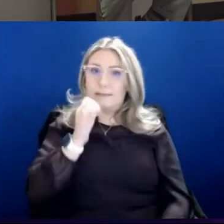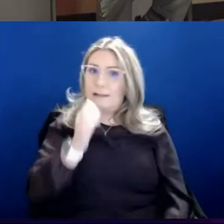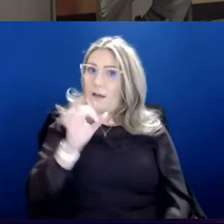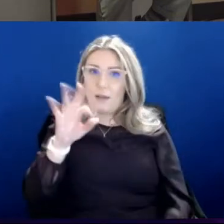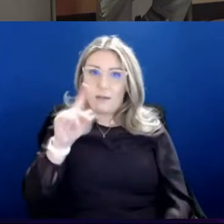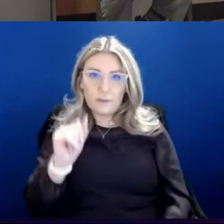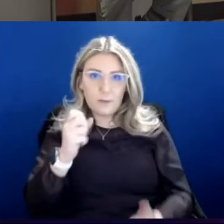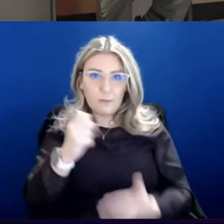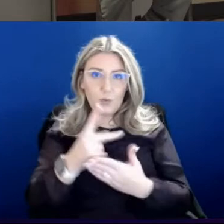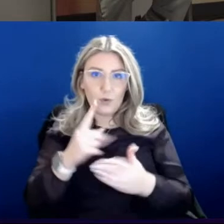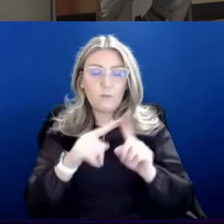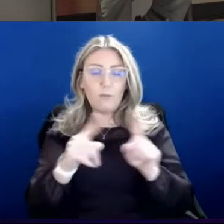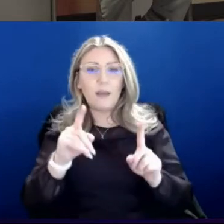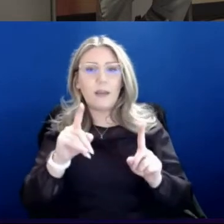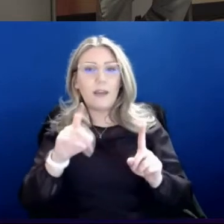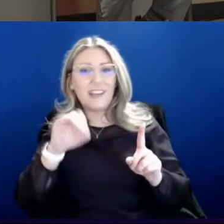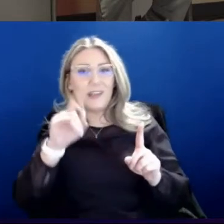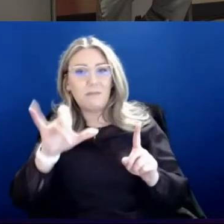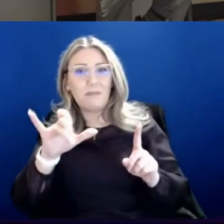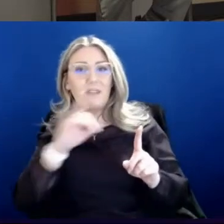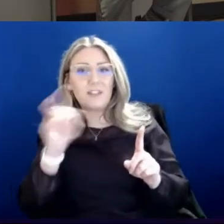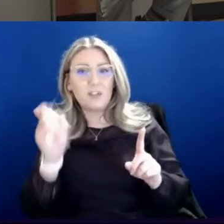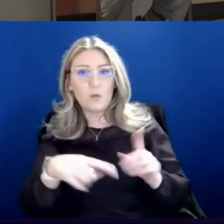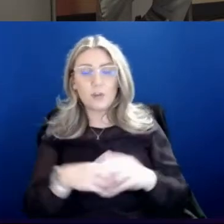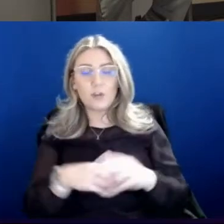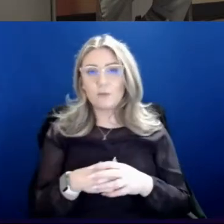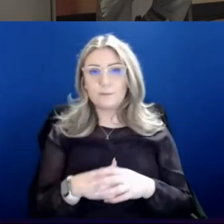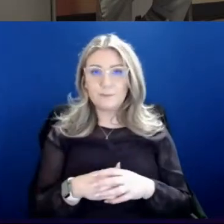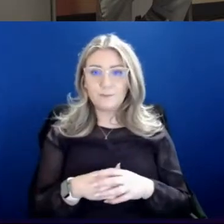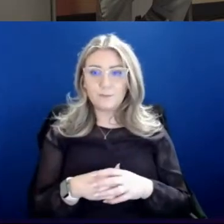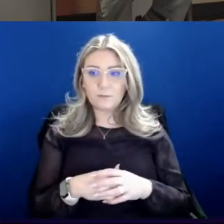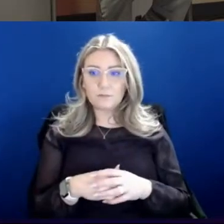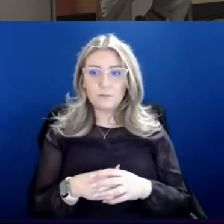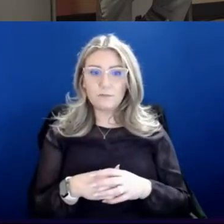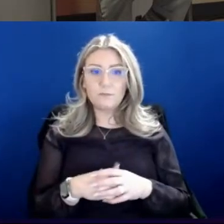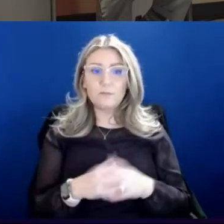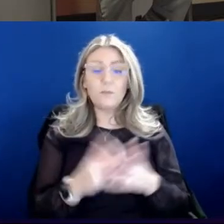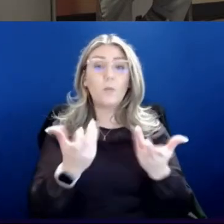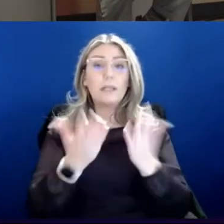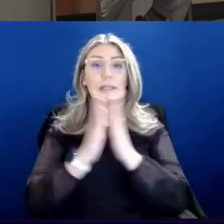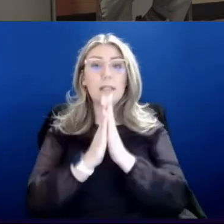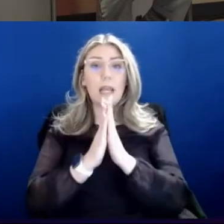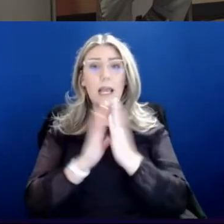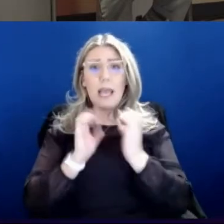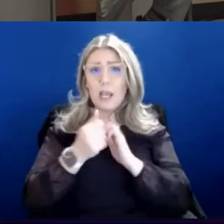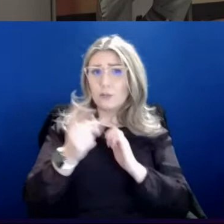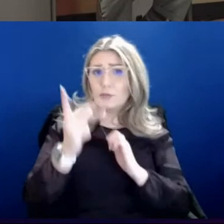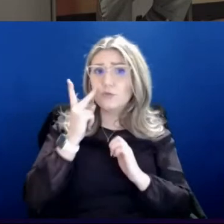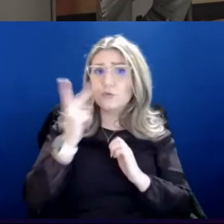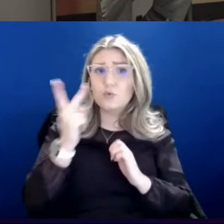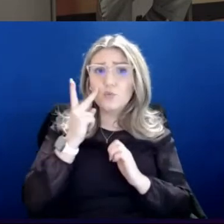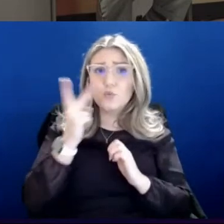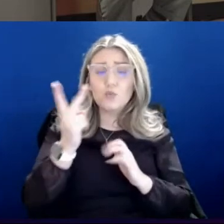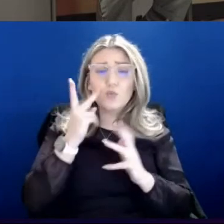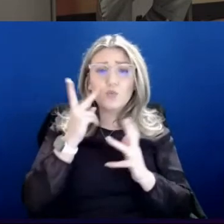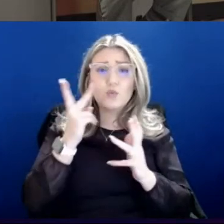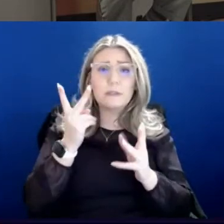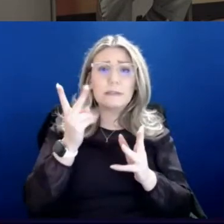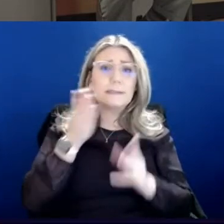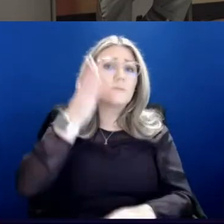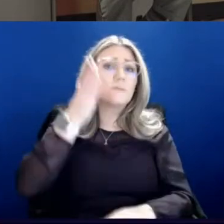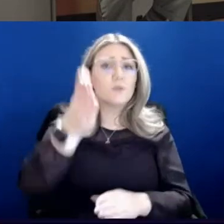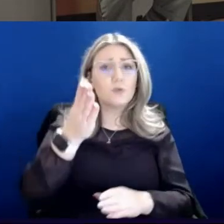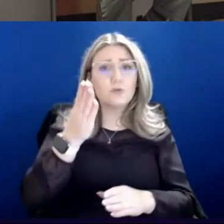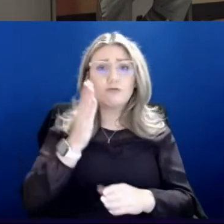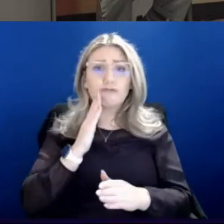question on one of our Facebook viewers. She wants me to ask you, how do you see the landscape of cardio-oncology changing over the next